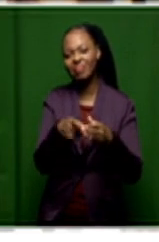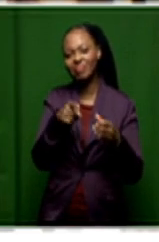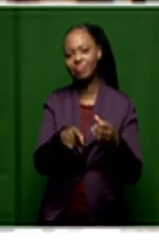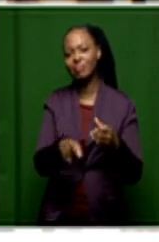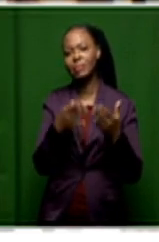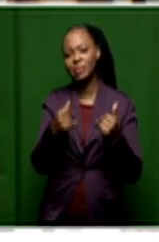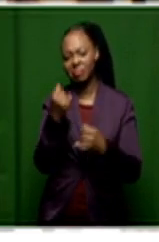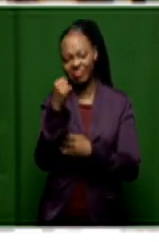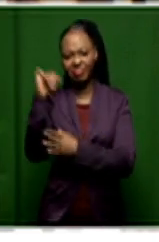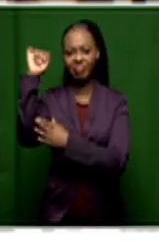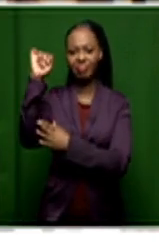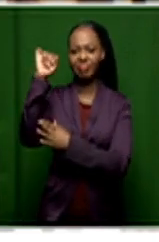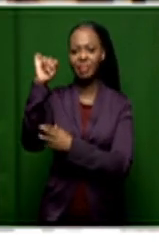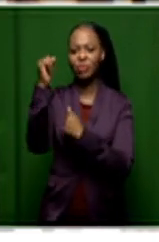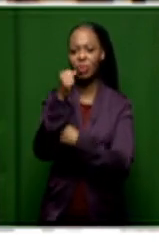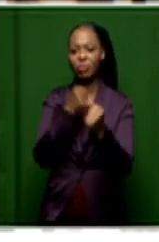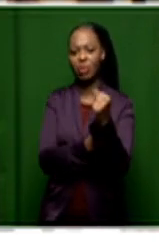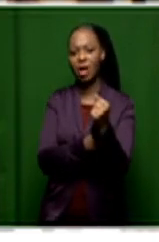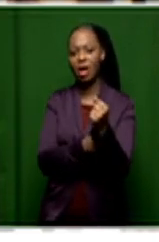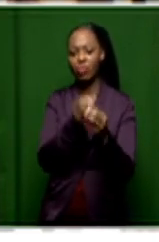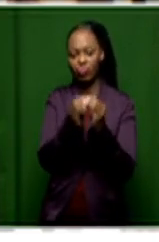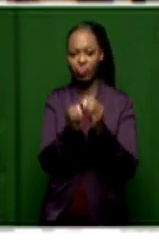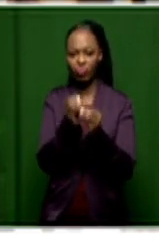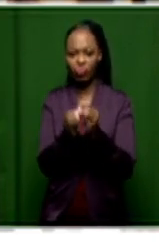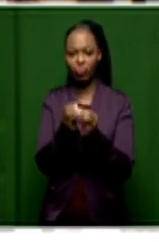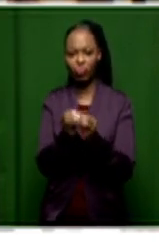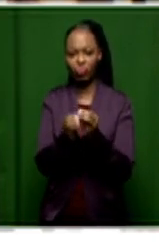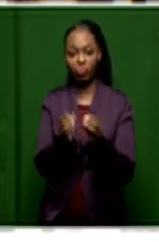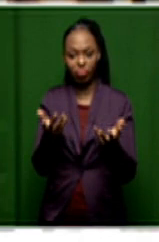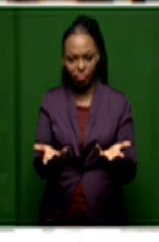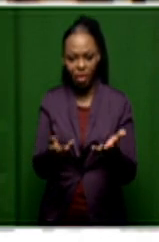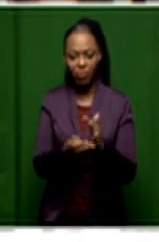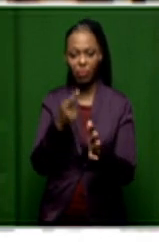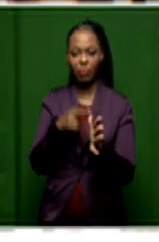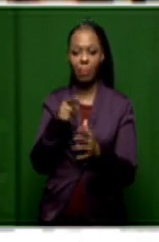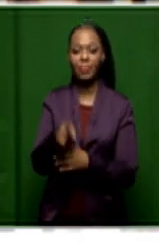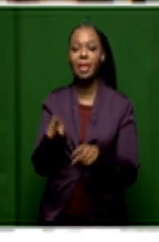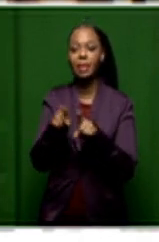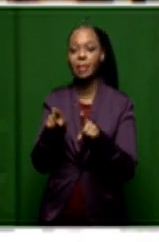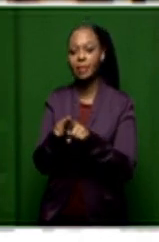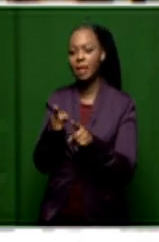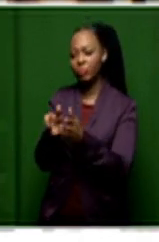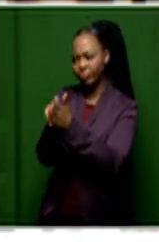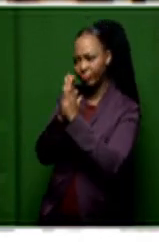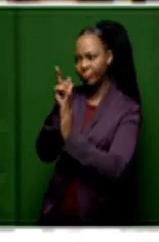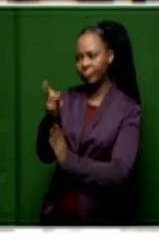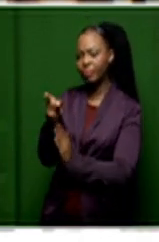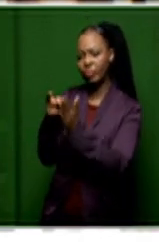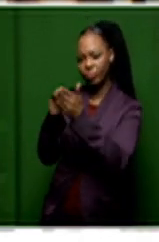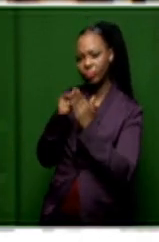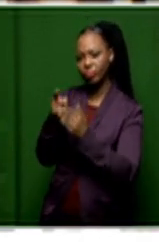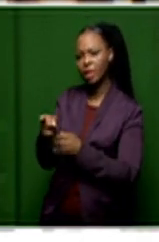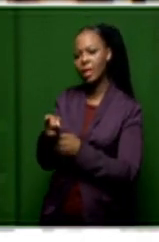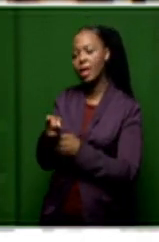vehemently opposed to some of these structural reforms and are impeding the path of the president to actually implement this